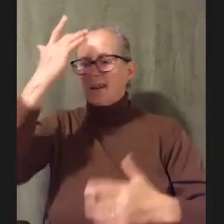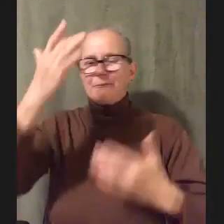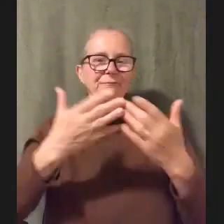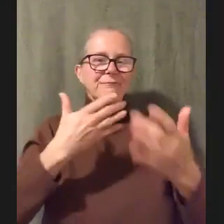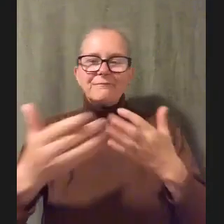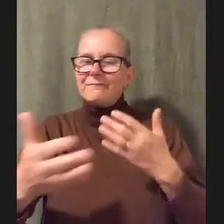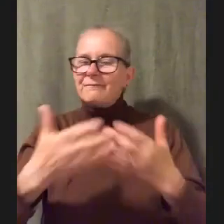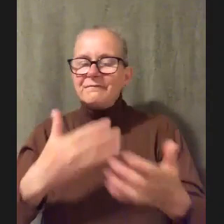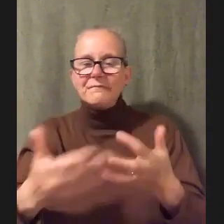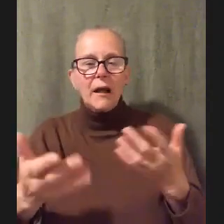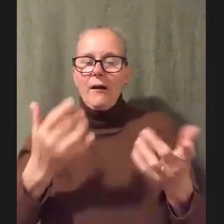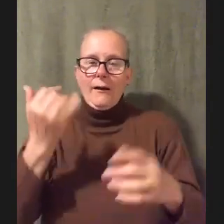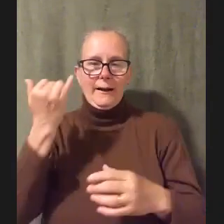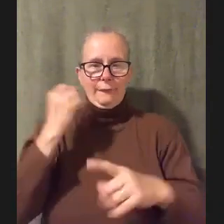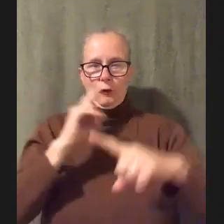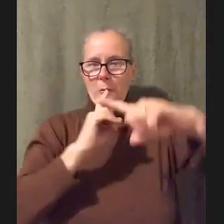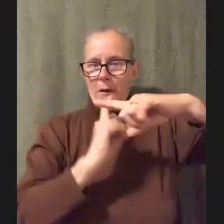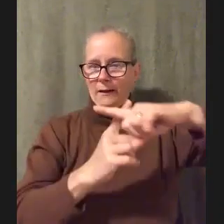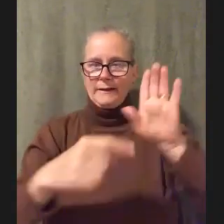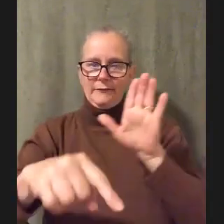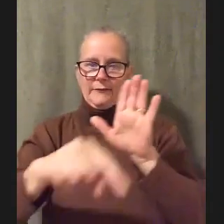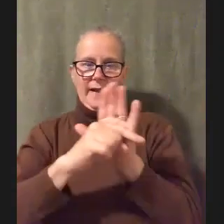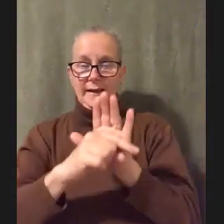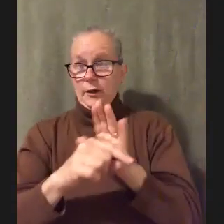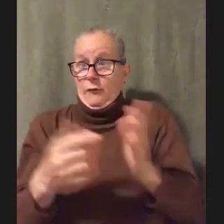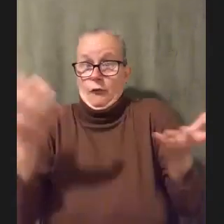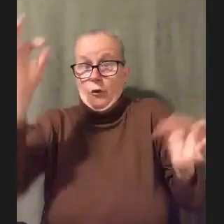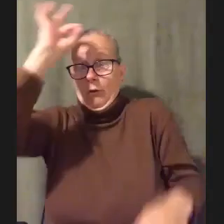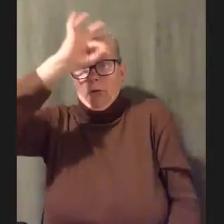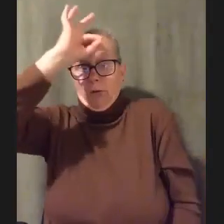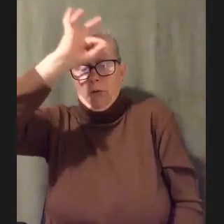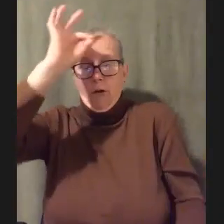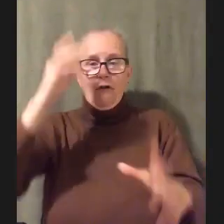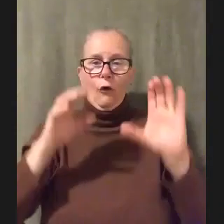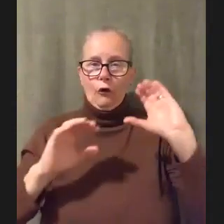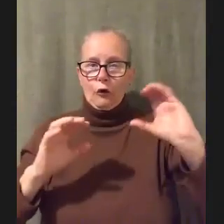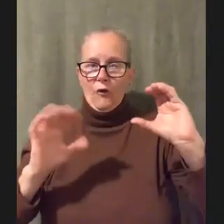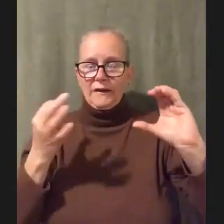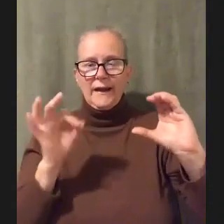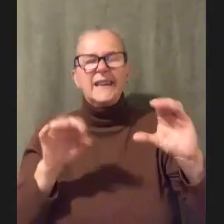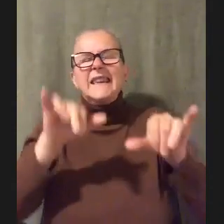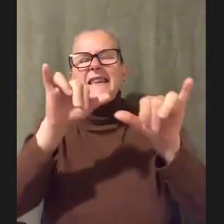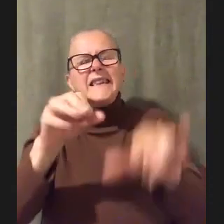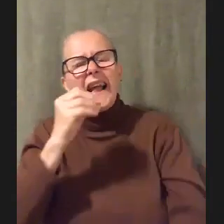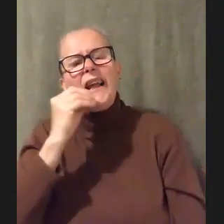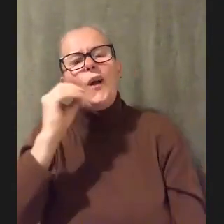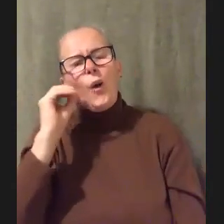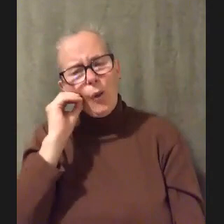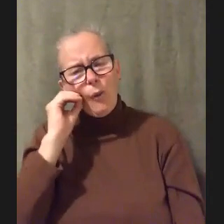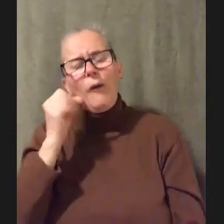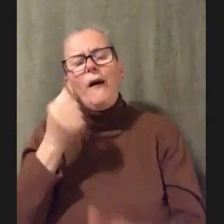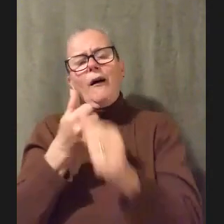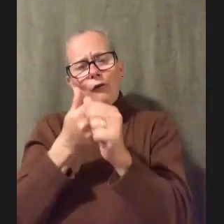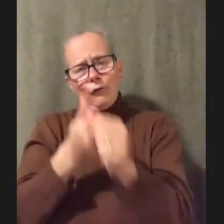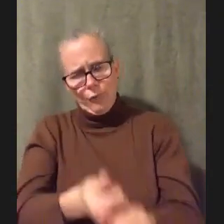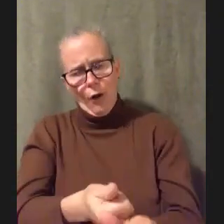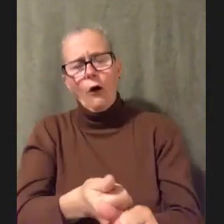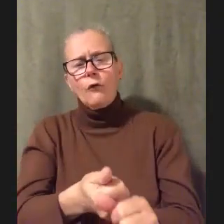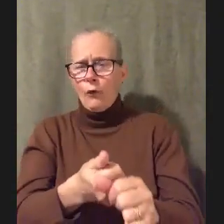whether you're positive, negative, or haven't been tested for COVID-19, stay home and follow these timelines